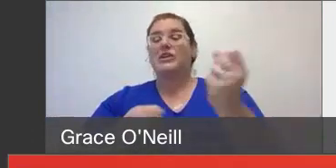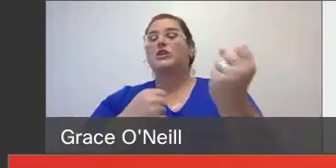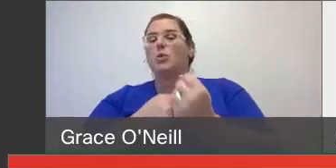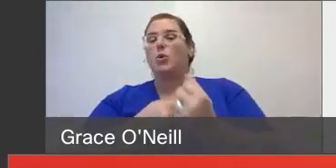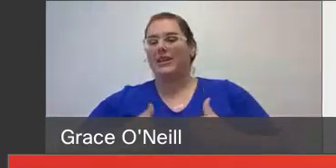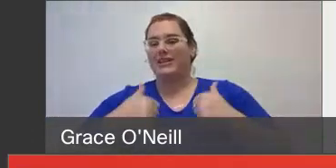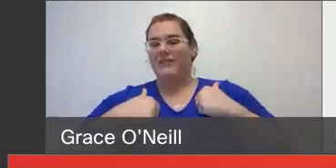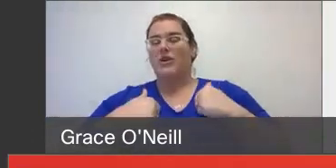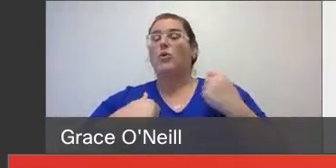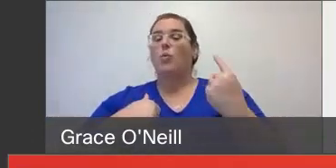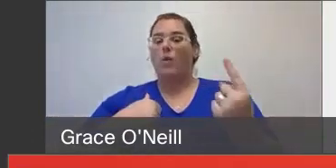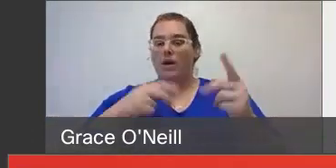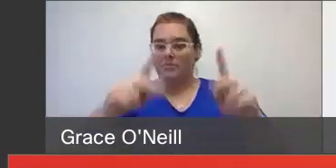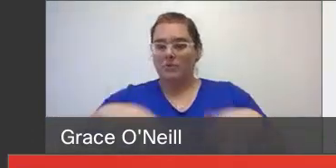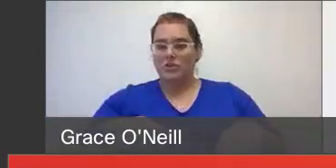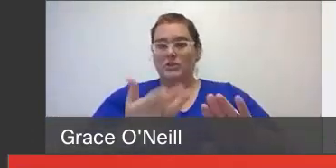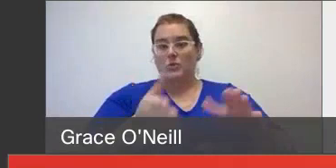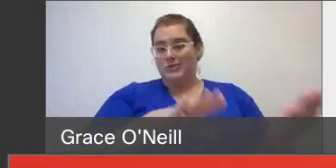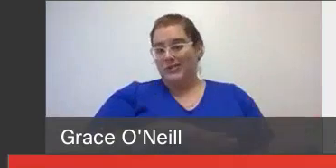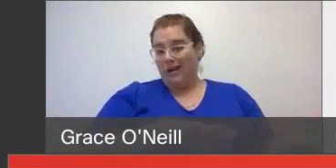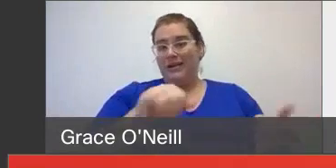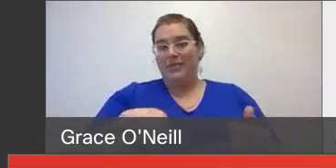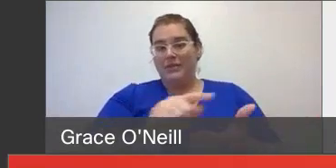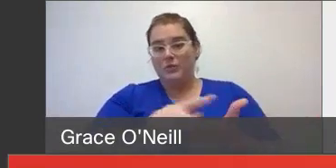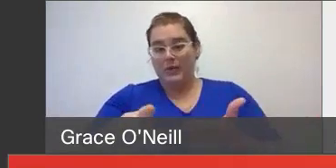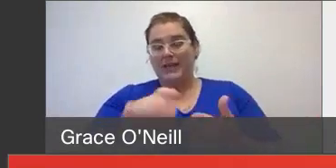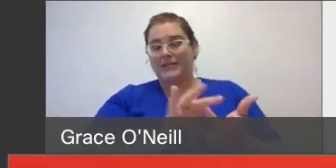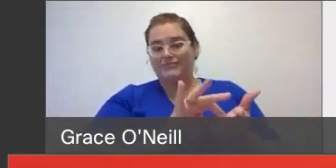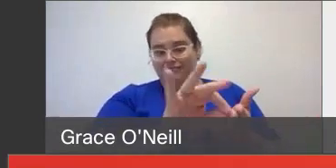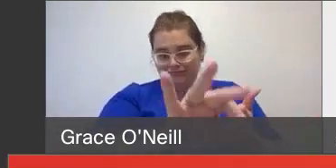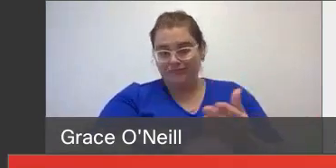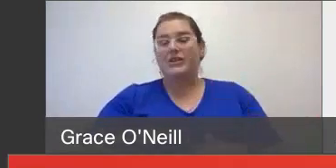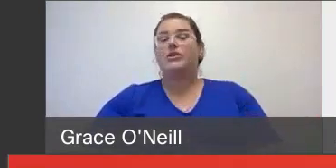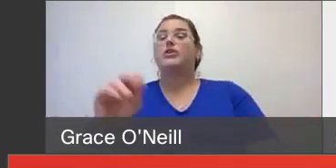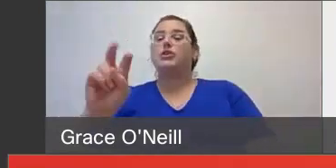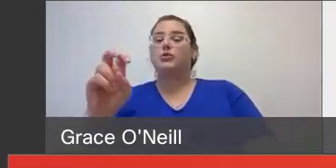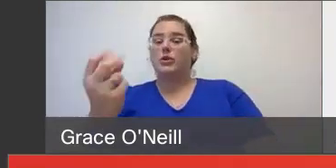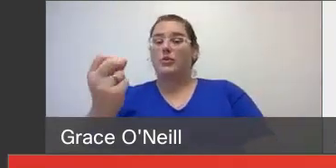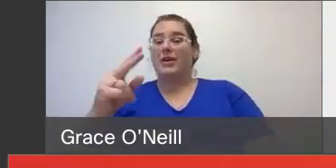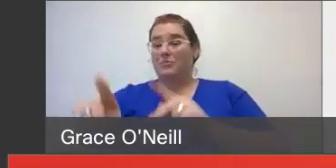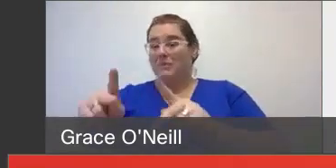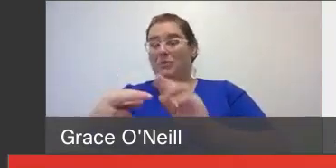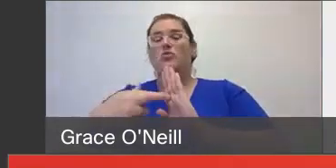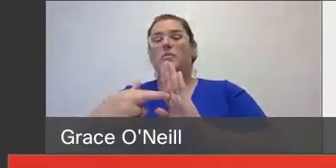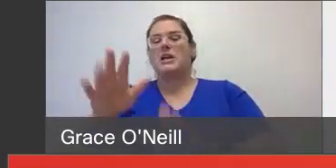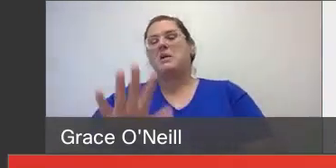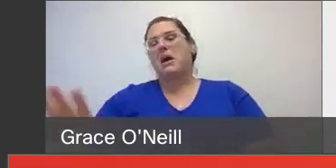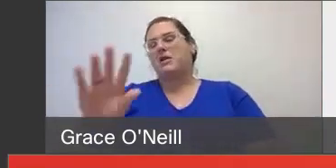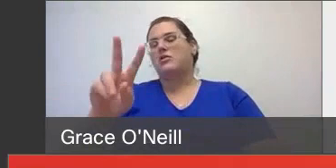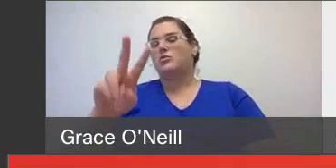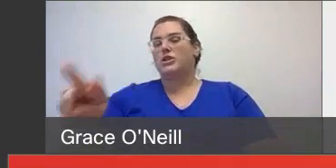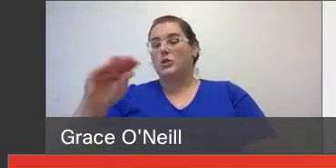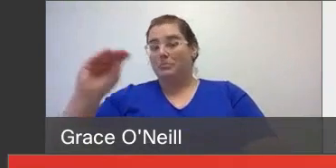died, the 212 people in supported living who've contracted COVID represent about 22% of the people